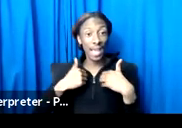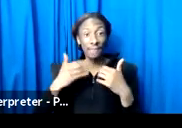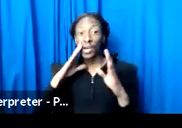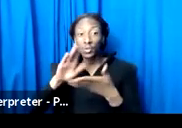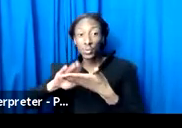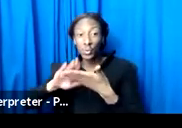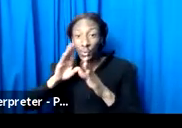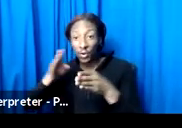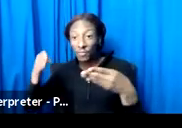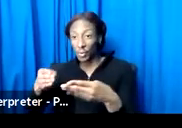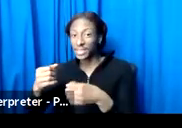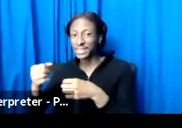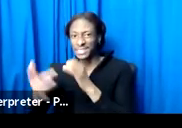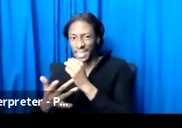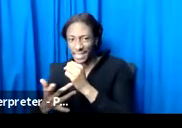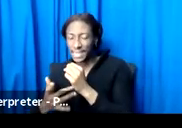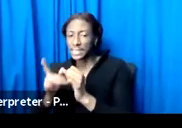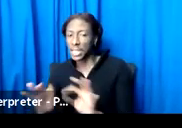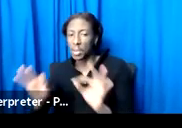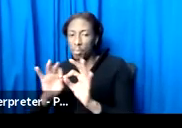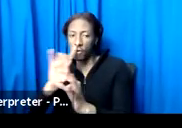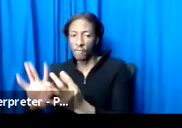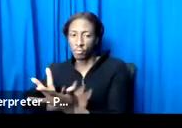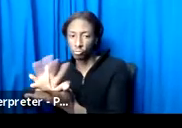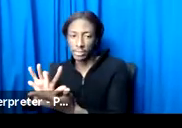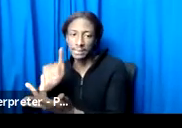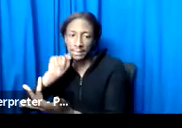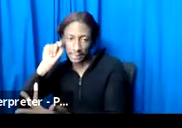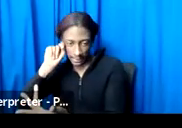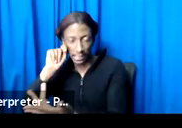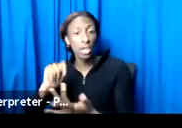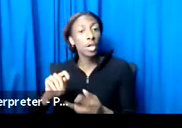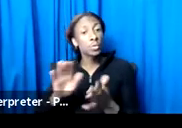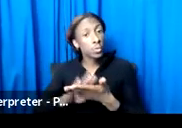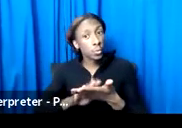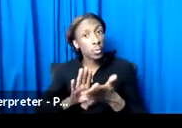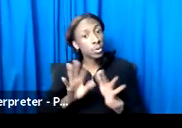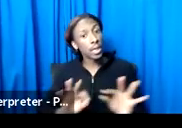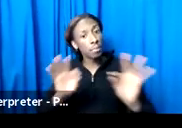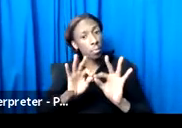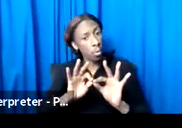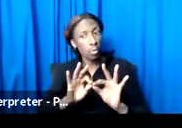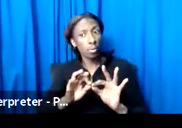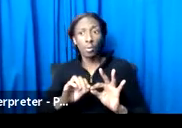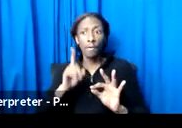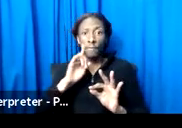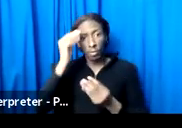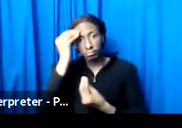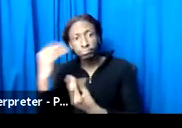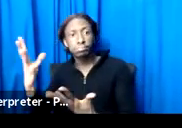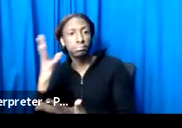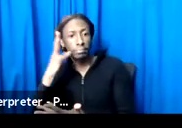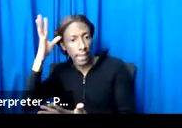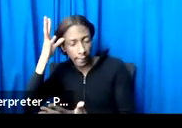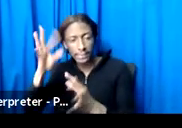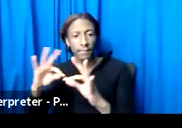strategies that will be critical to reaching adolescents. Schools have been important partners in providing information to parents and families